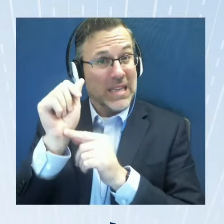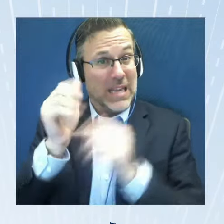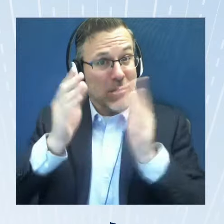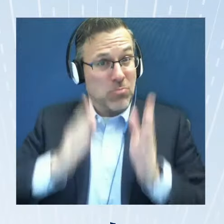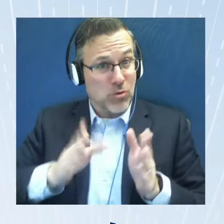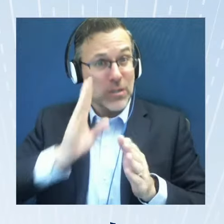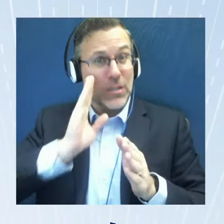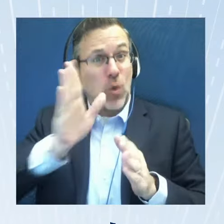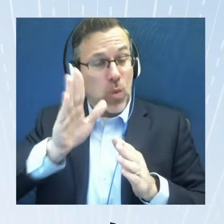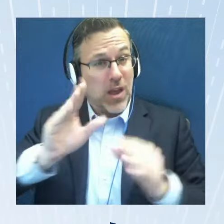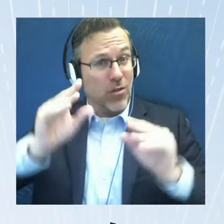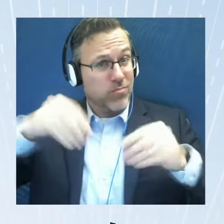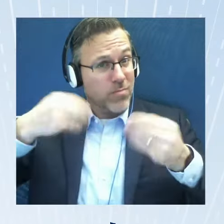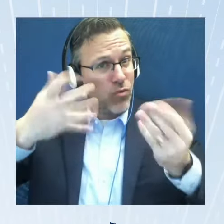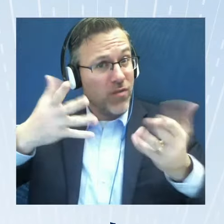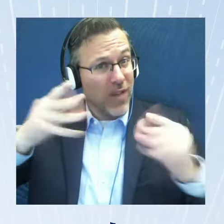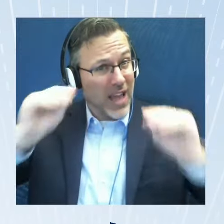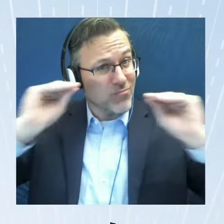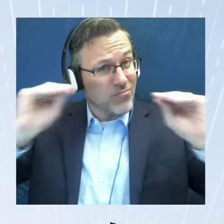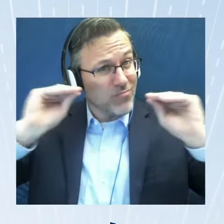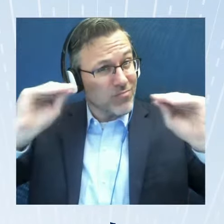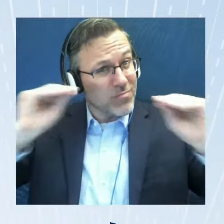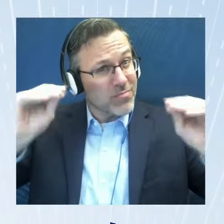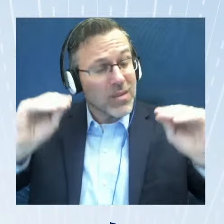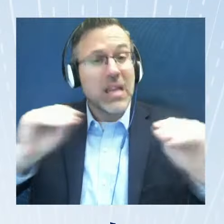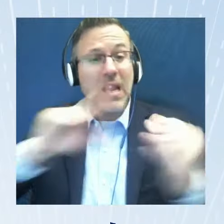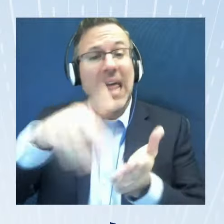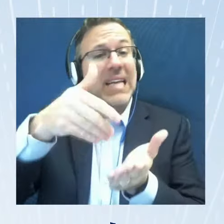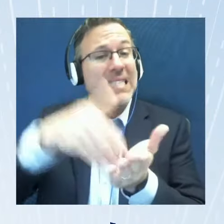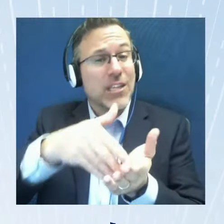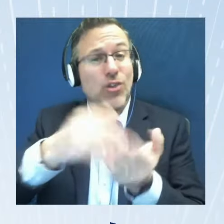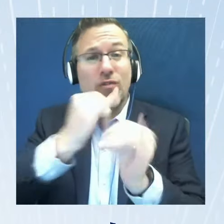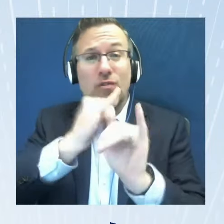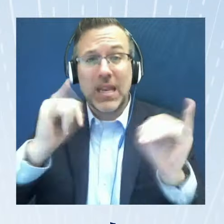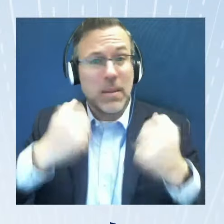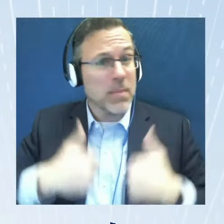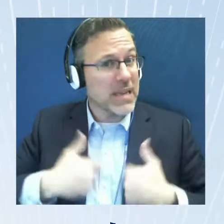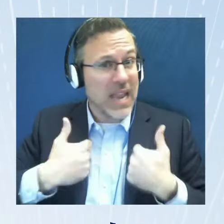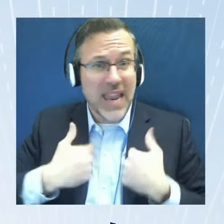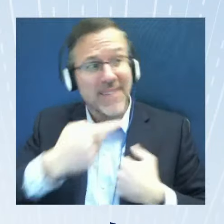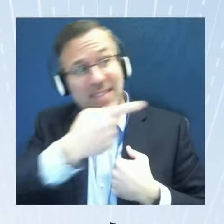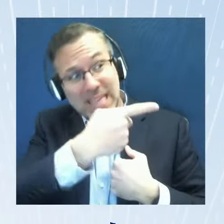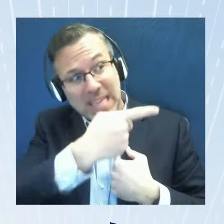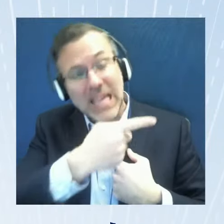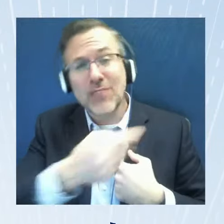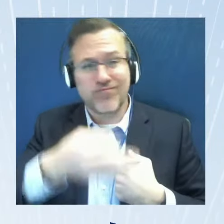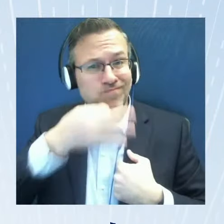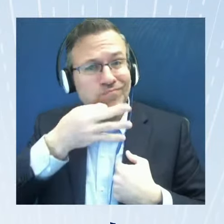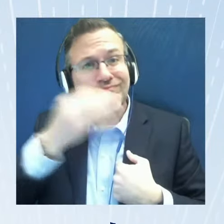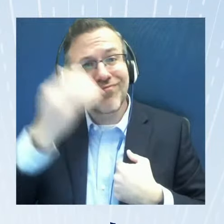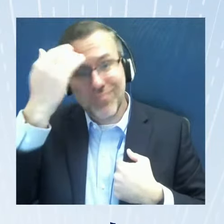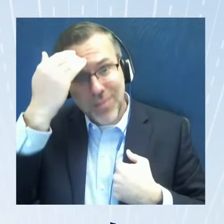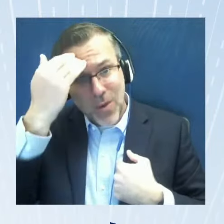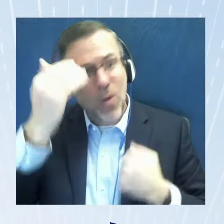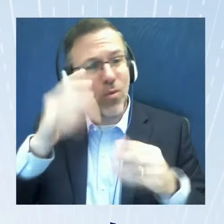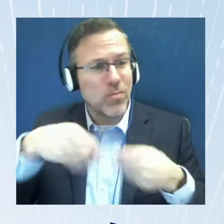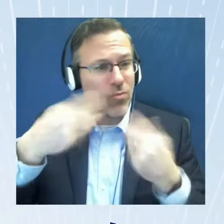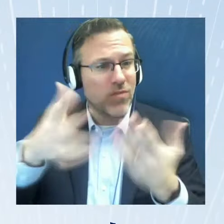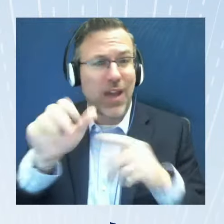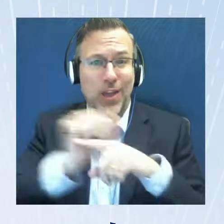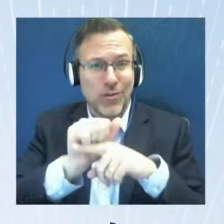important? And so I could see Centers for Independent Living being a great partner with providing those trainings.